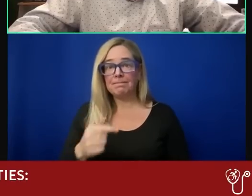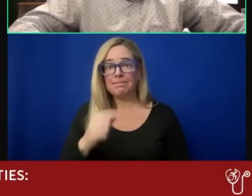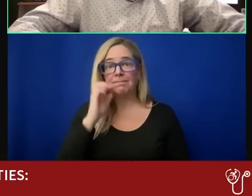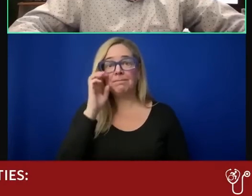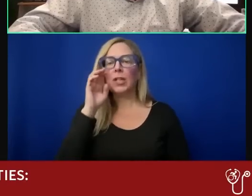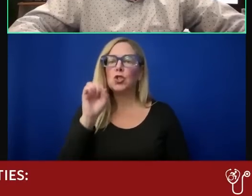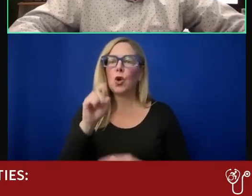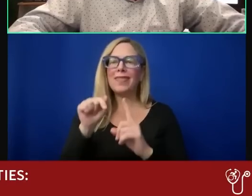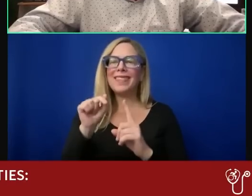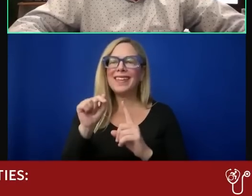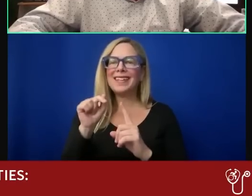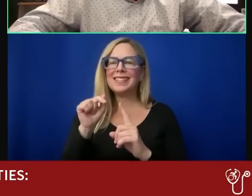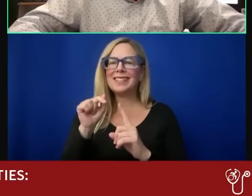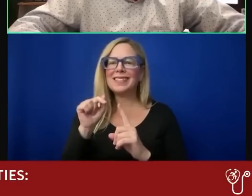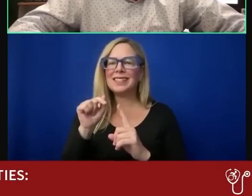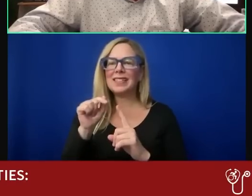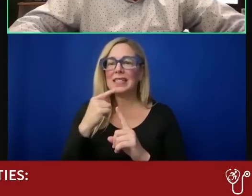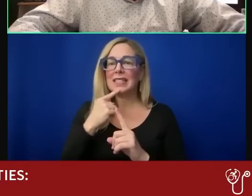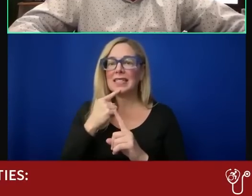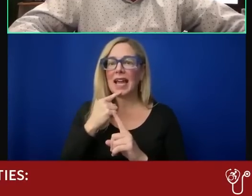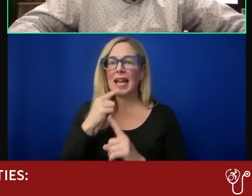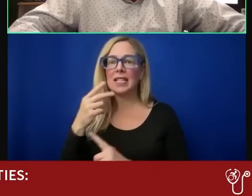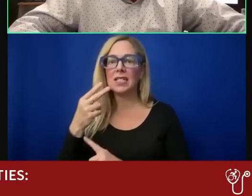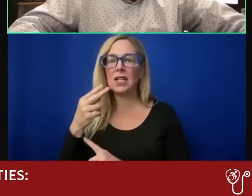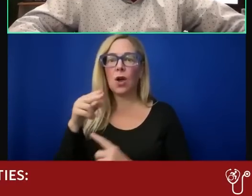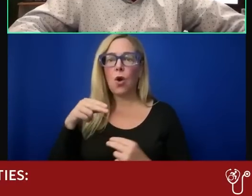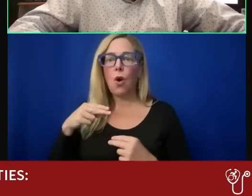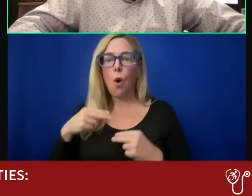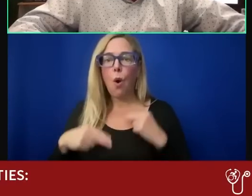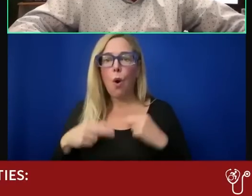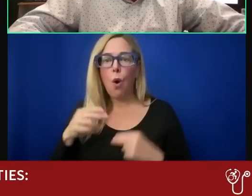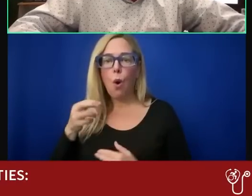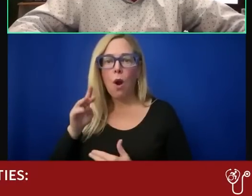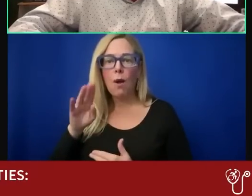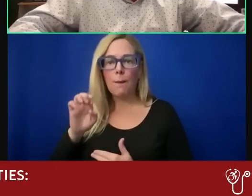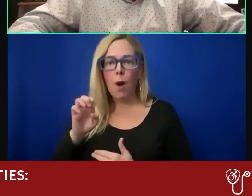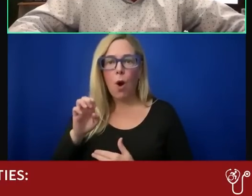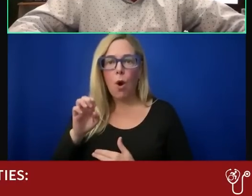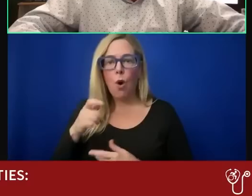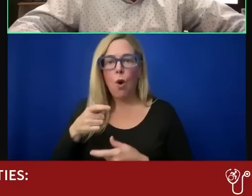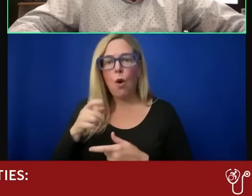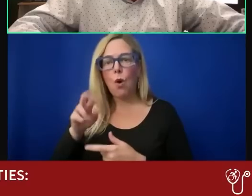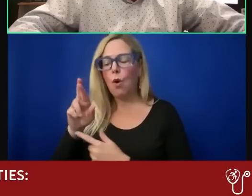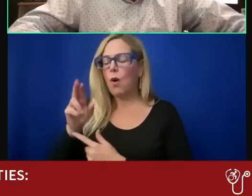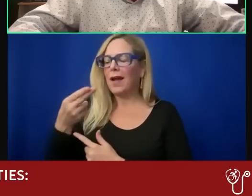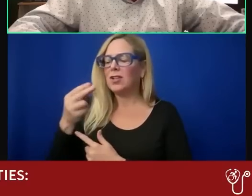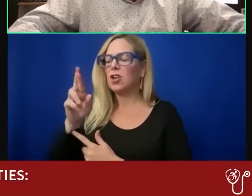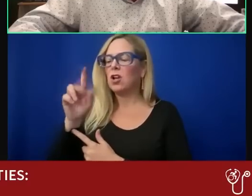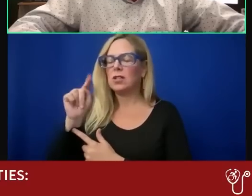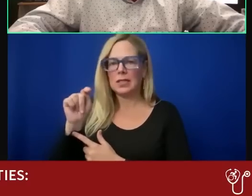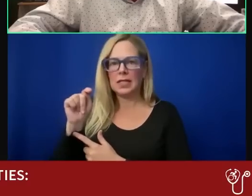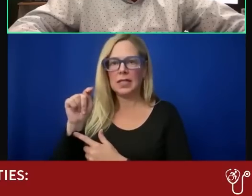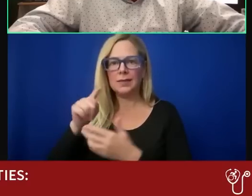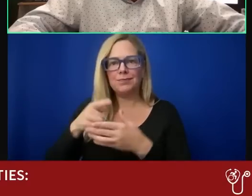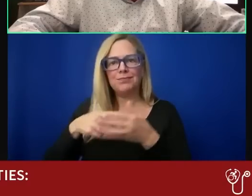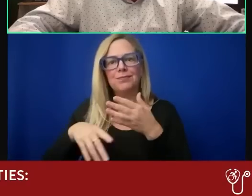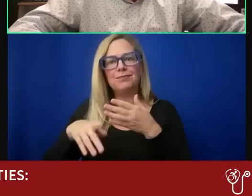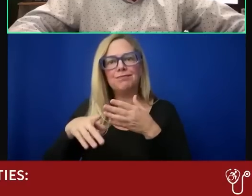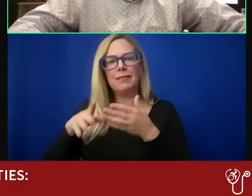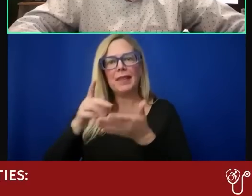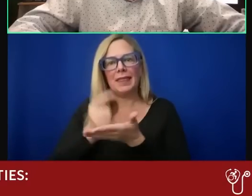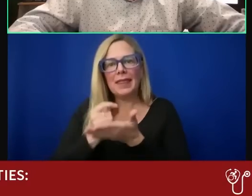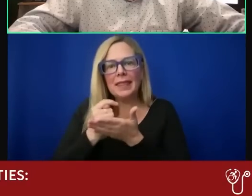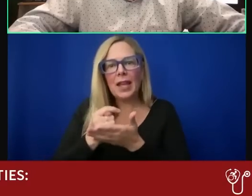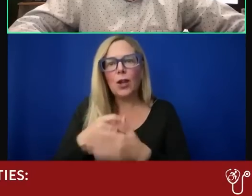So this slide says hormone replacement therapy and research. And what I did on this slide was give images of 3